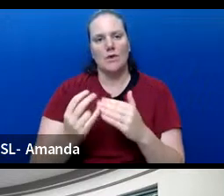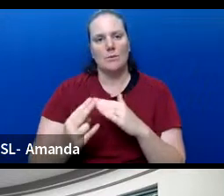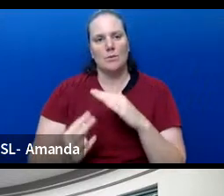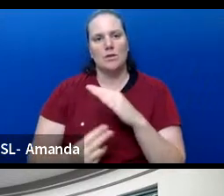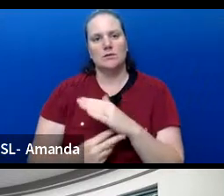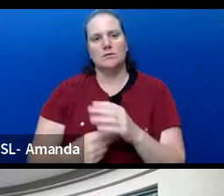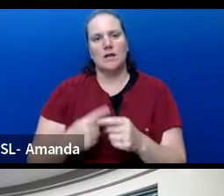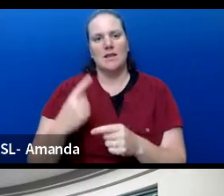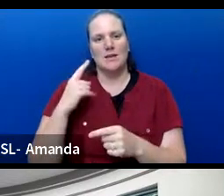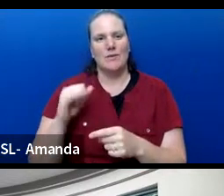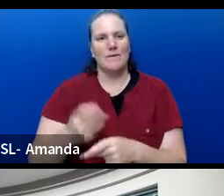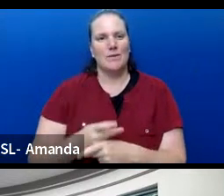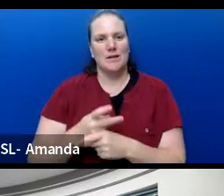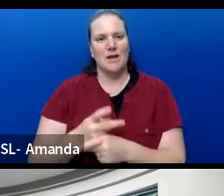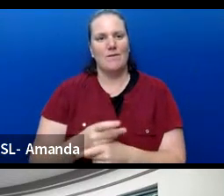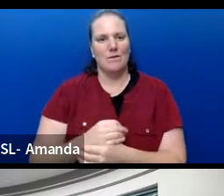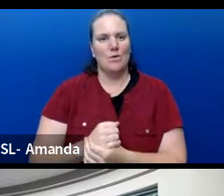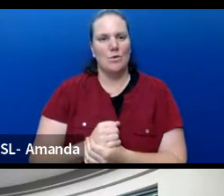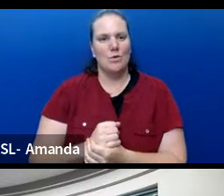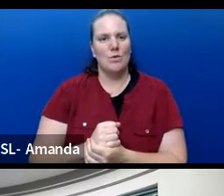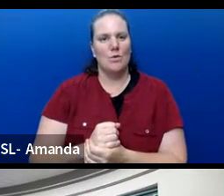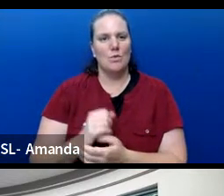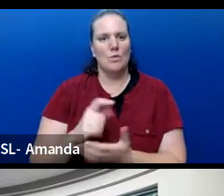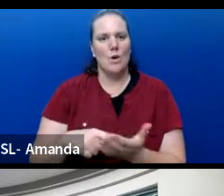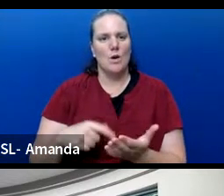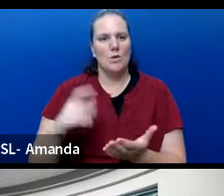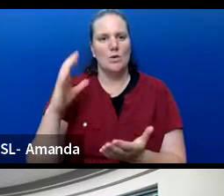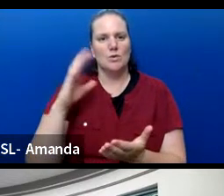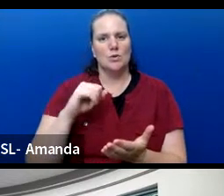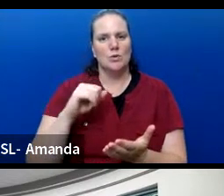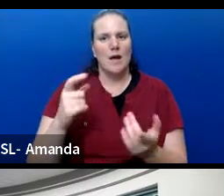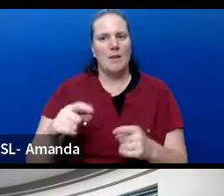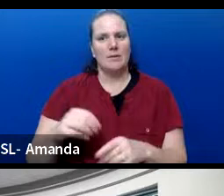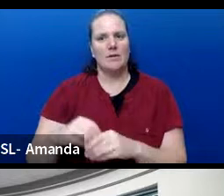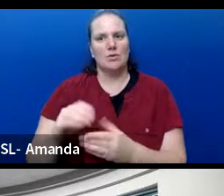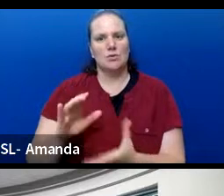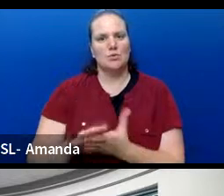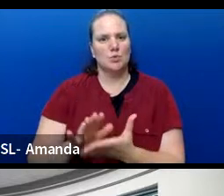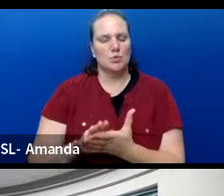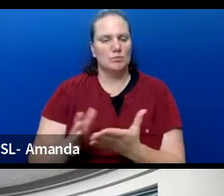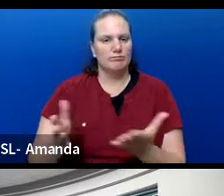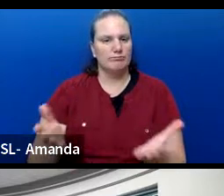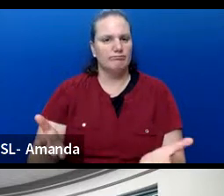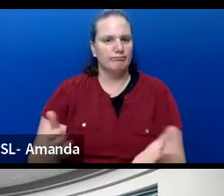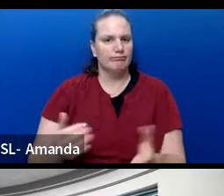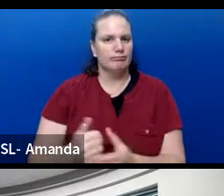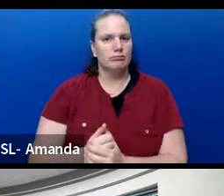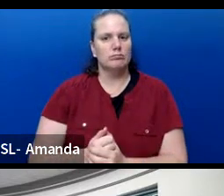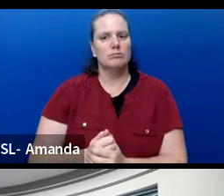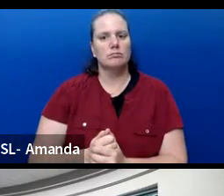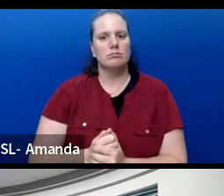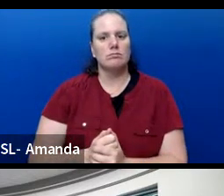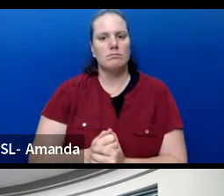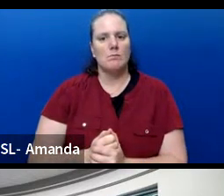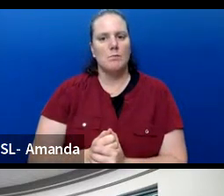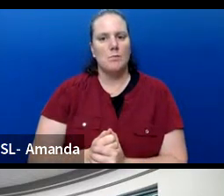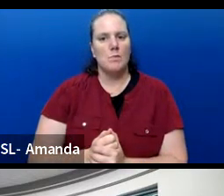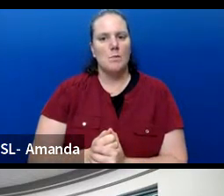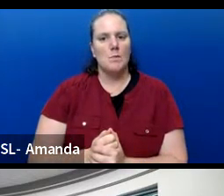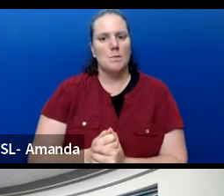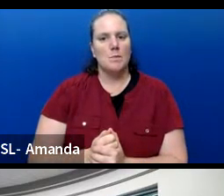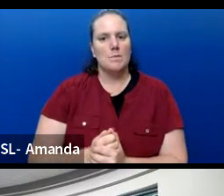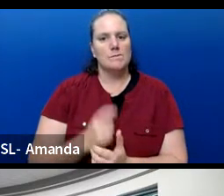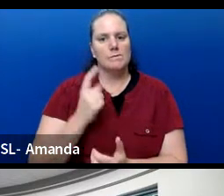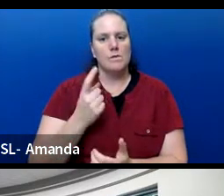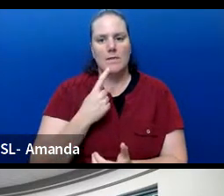just got to be careful of what we assume is happening with the schools. And I think one thing I will say